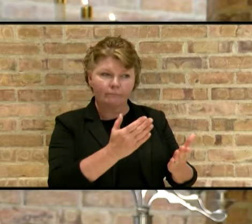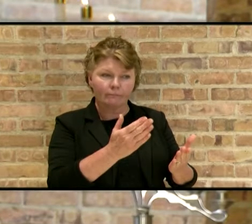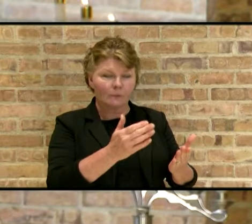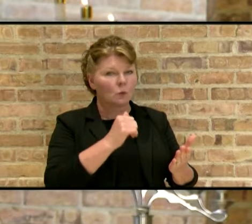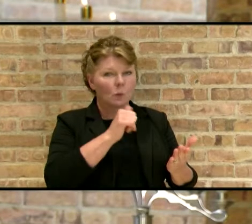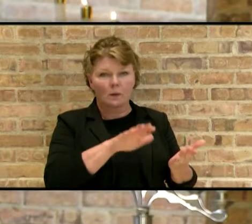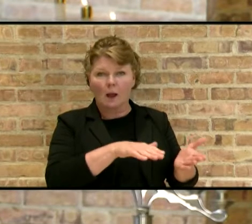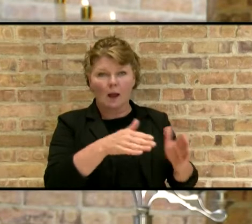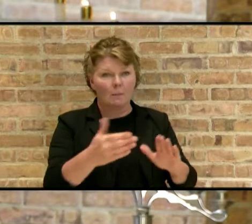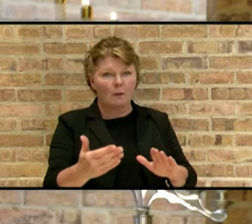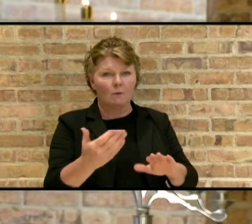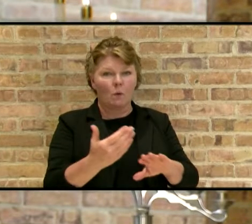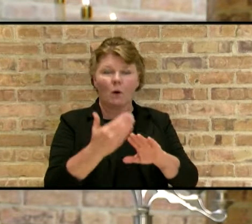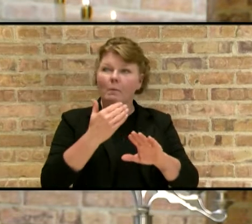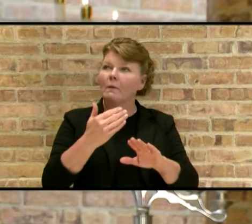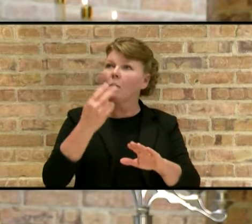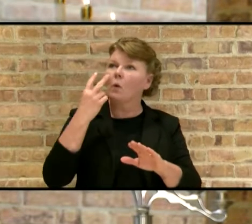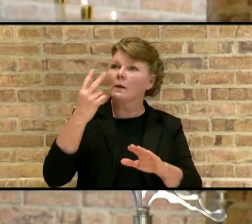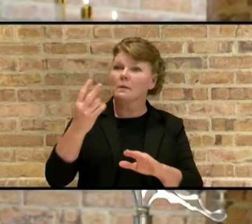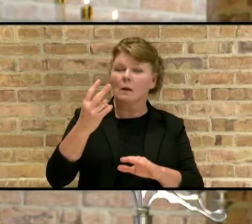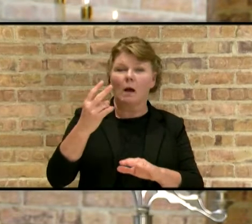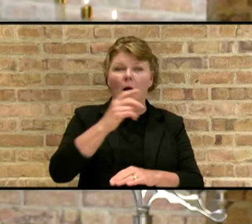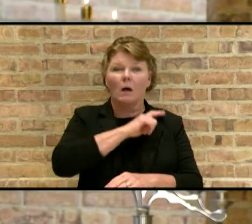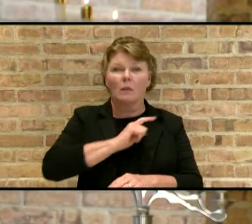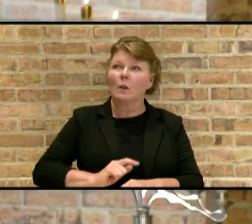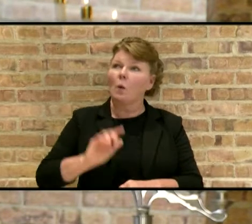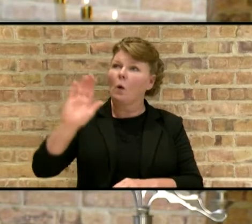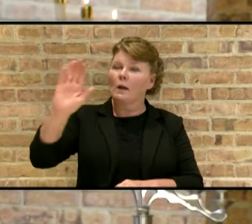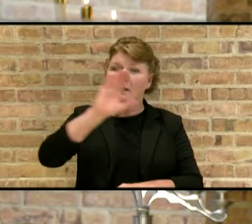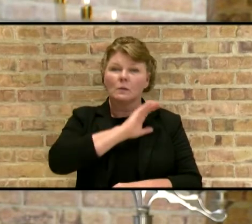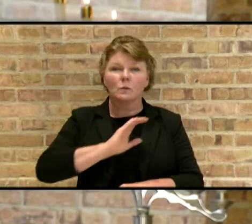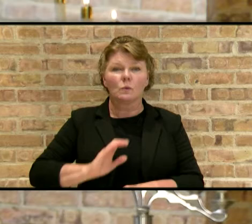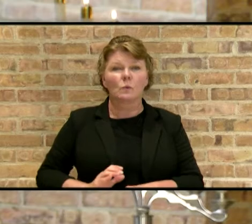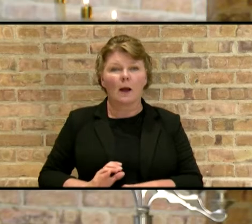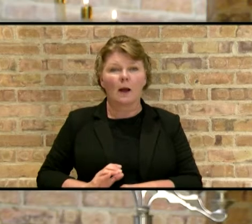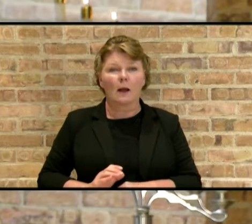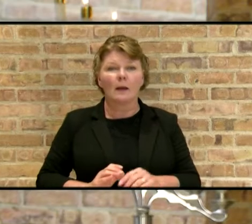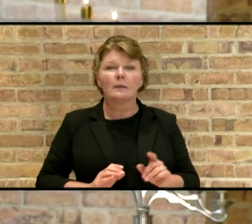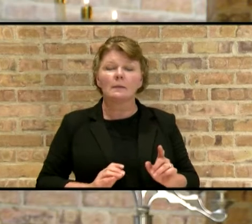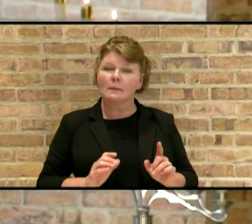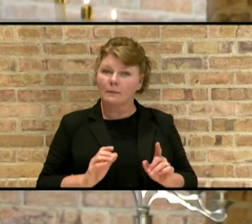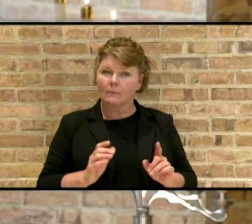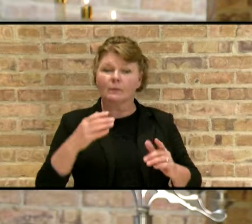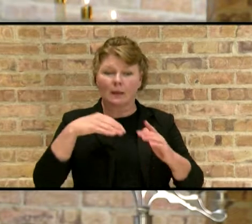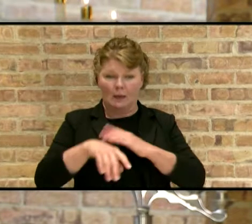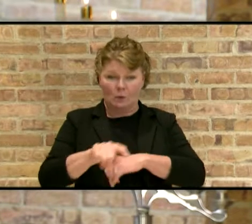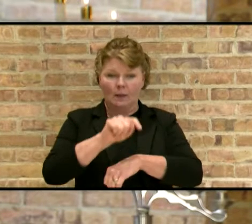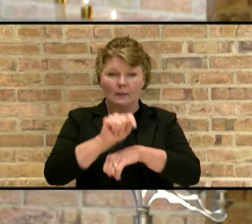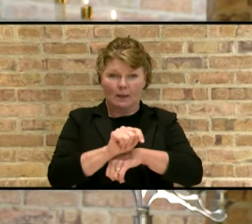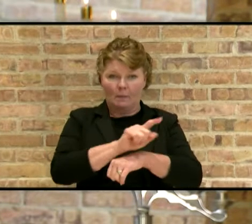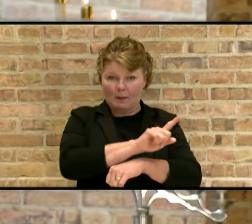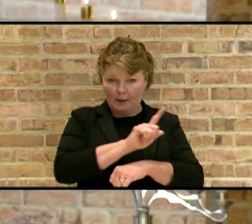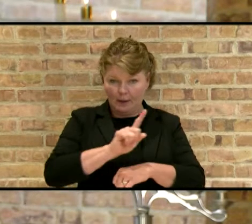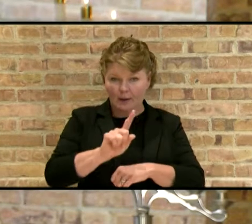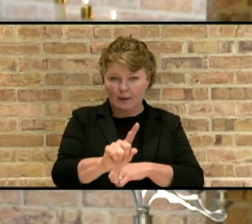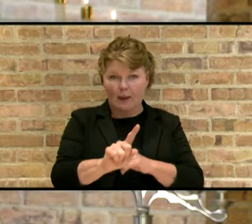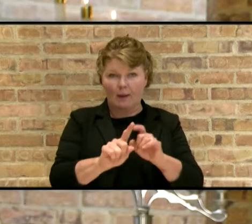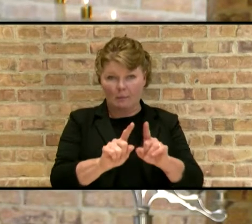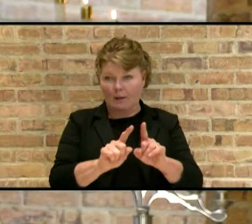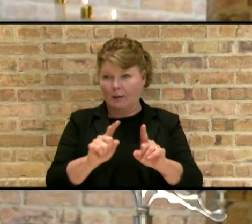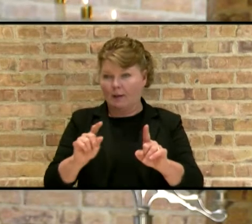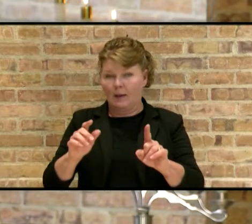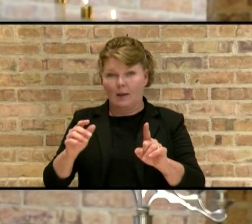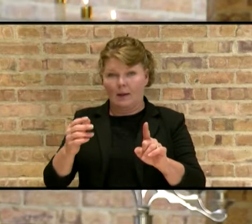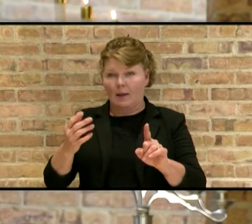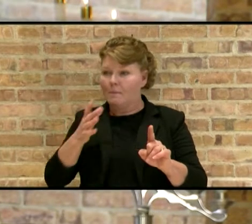death before he had seen the Lord's Christ. And he came in the Spirit into the temple, and when the parents brought in the